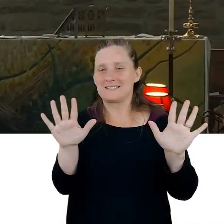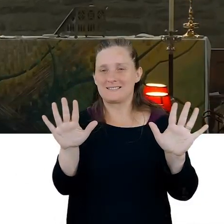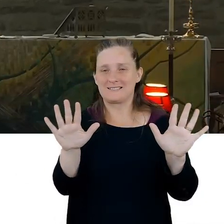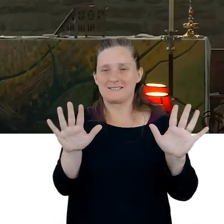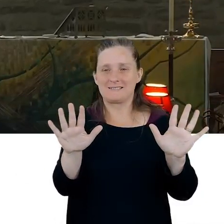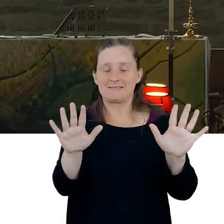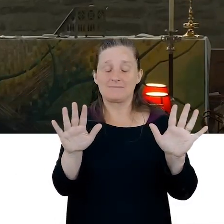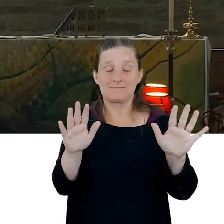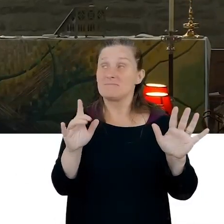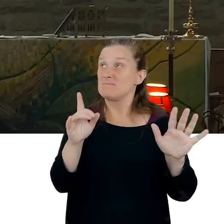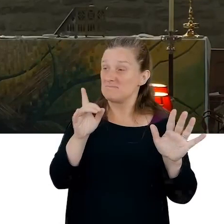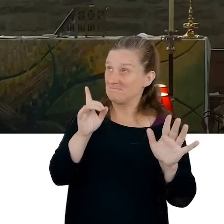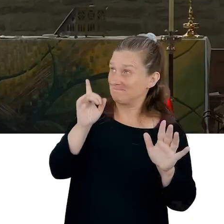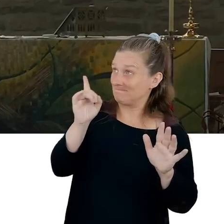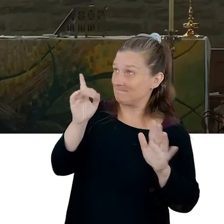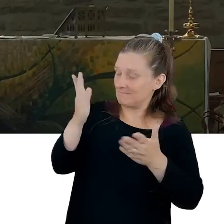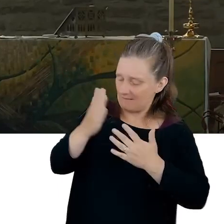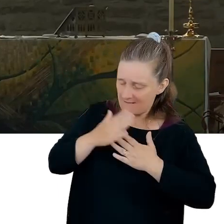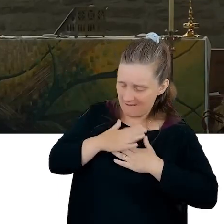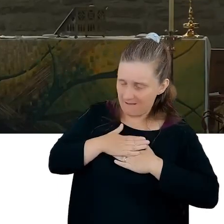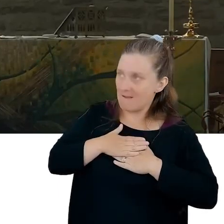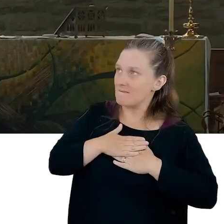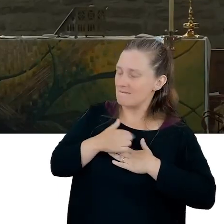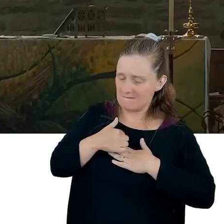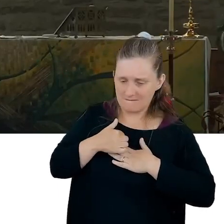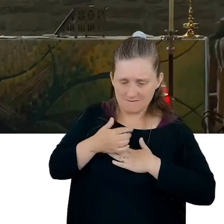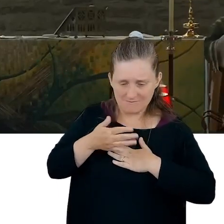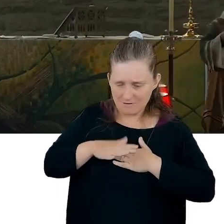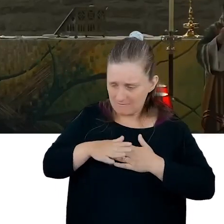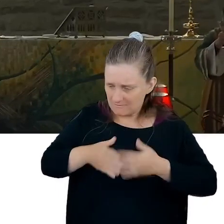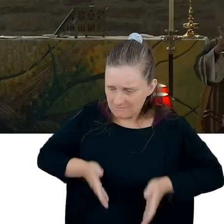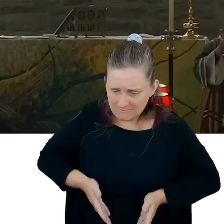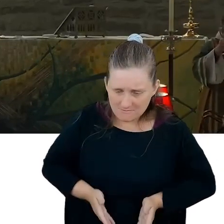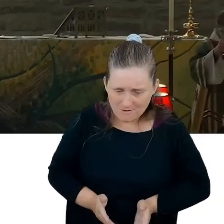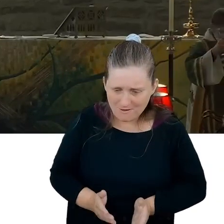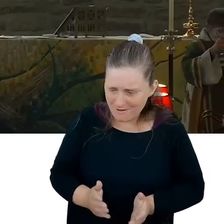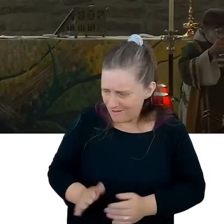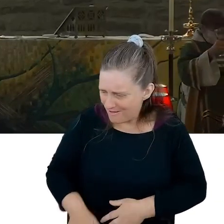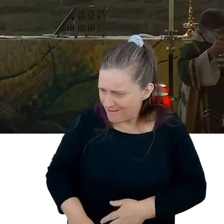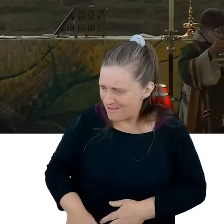Thank you.